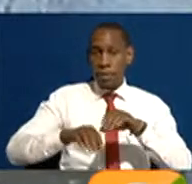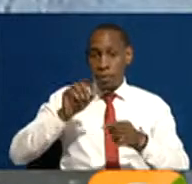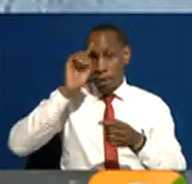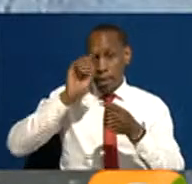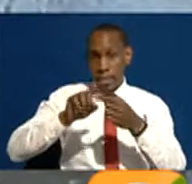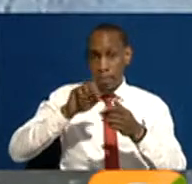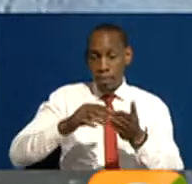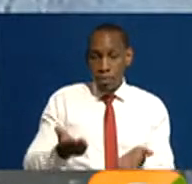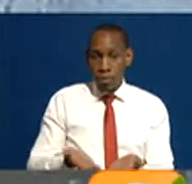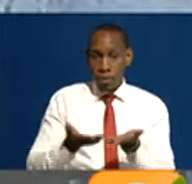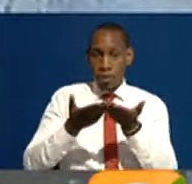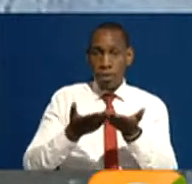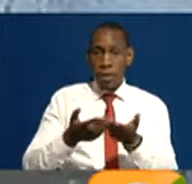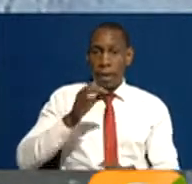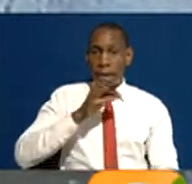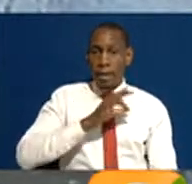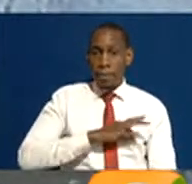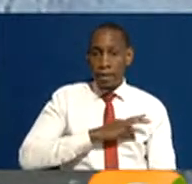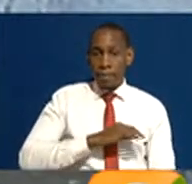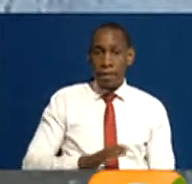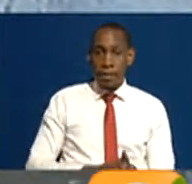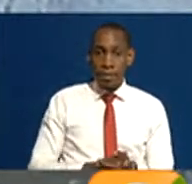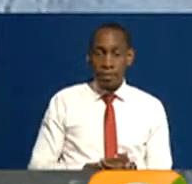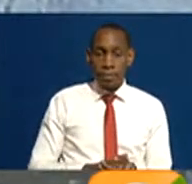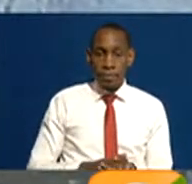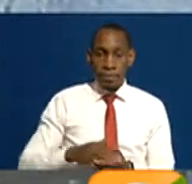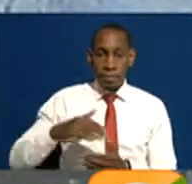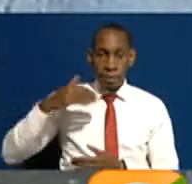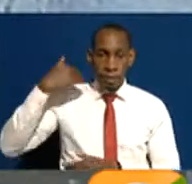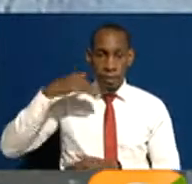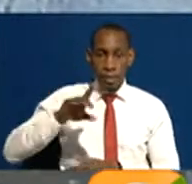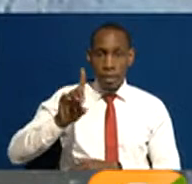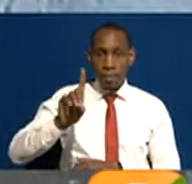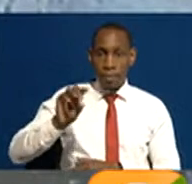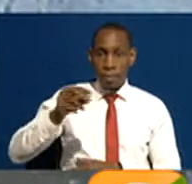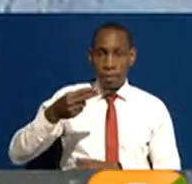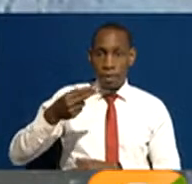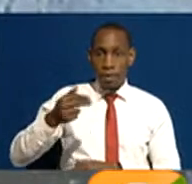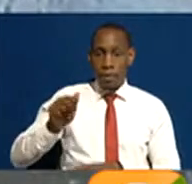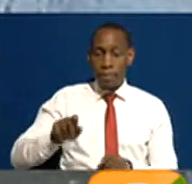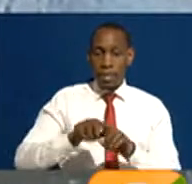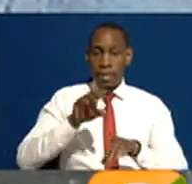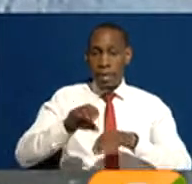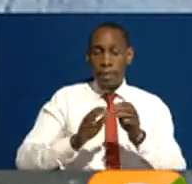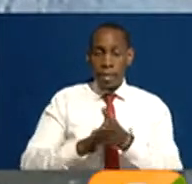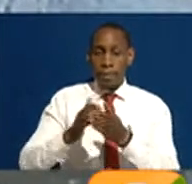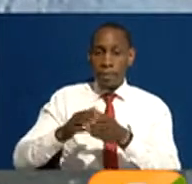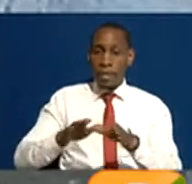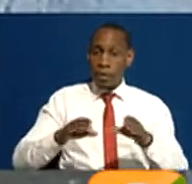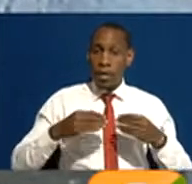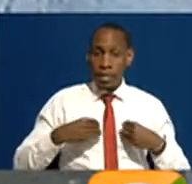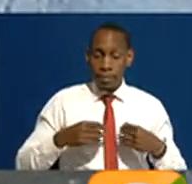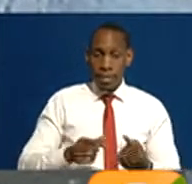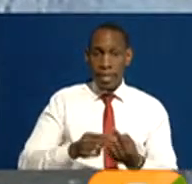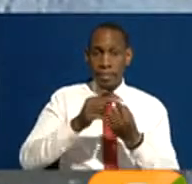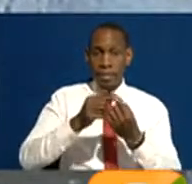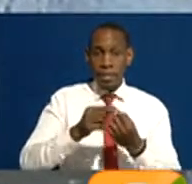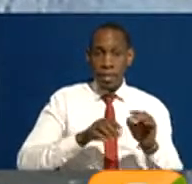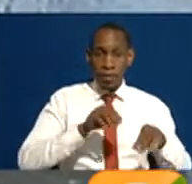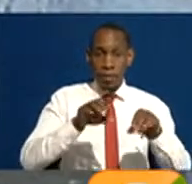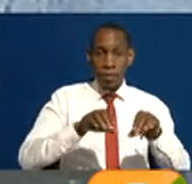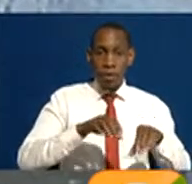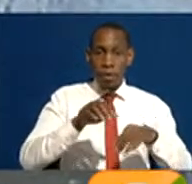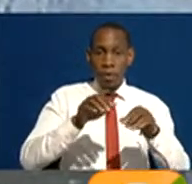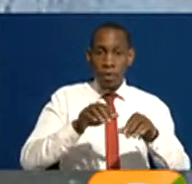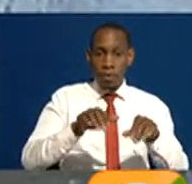in a bid to boost their returns. The dorper sheep is one such livestock that is gaining traction, especially among farmers in the